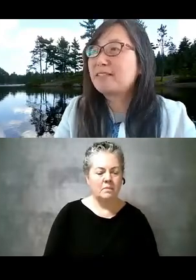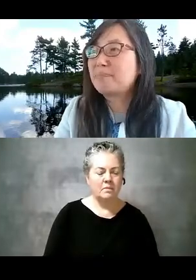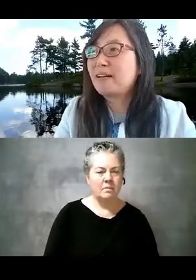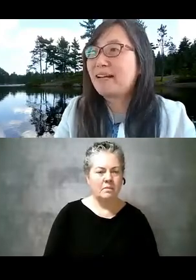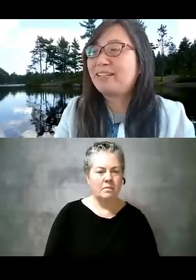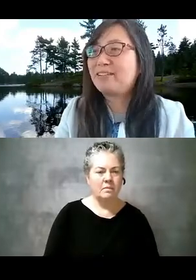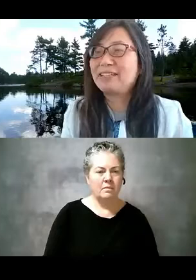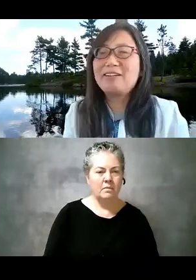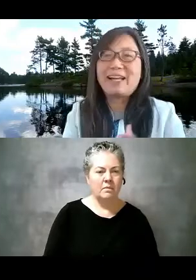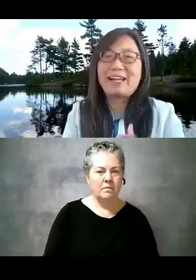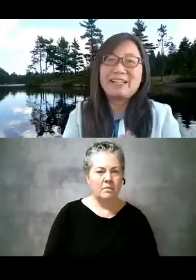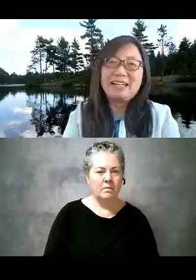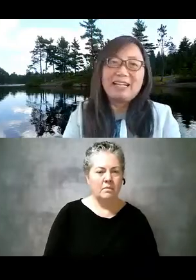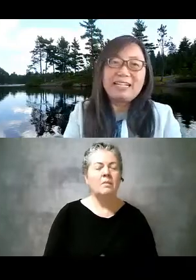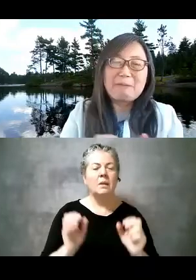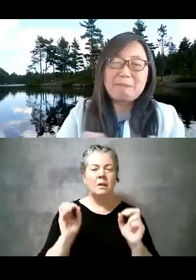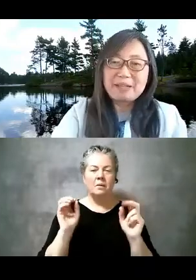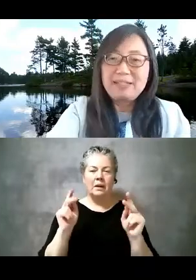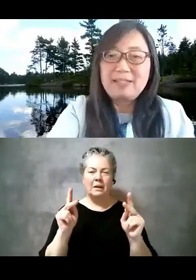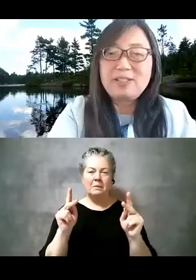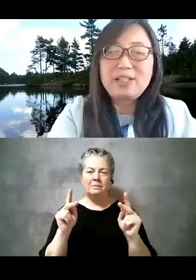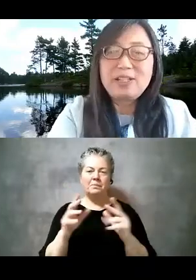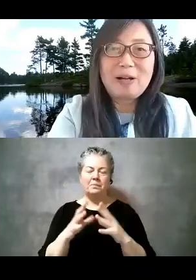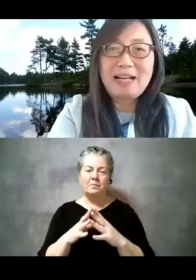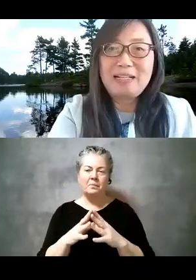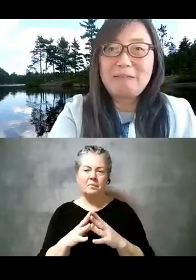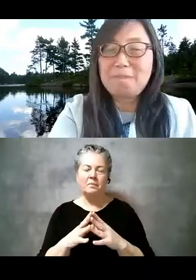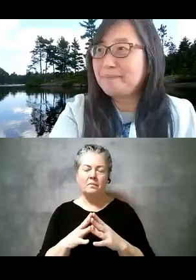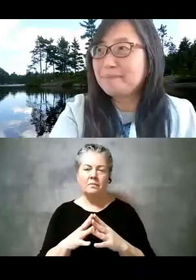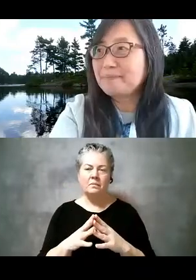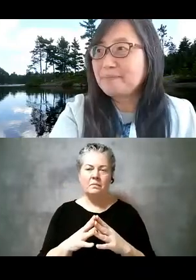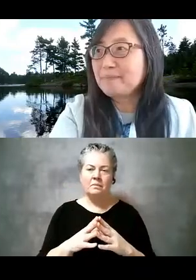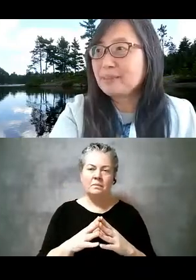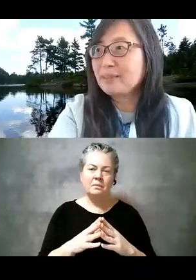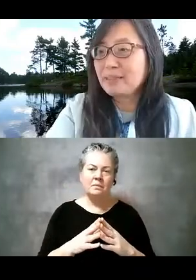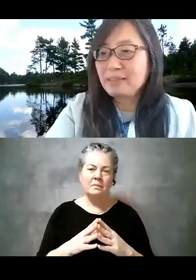Got my spotlight going. Okay. Yeah. So